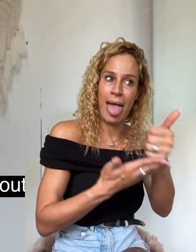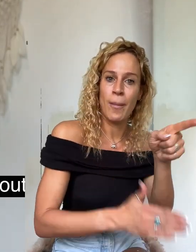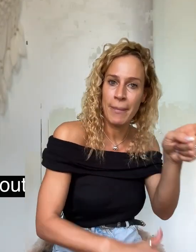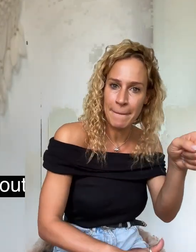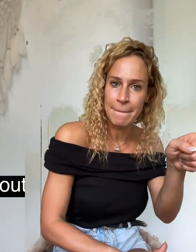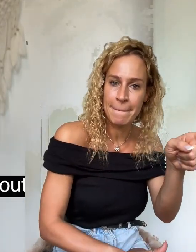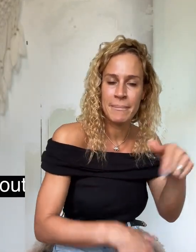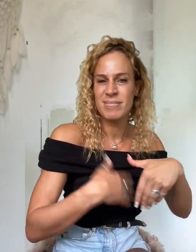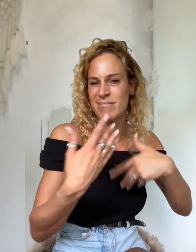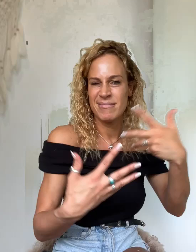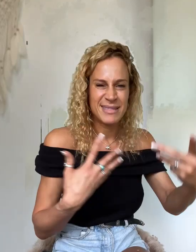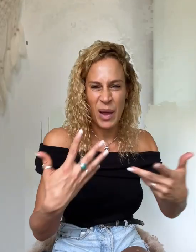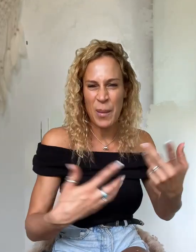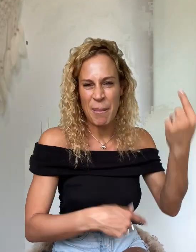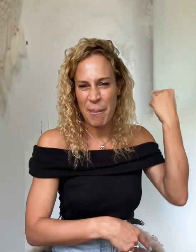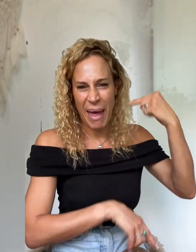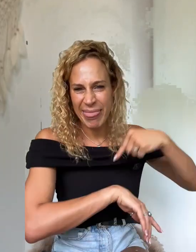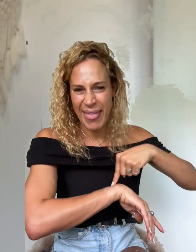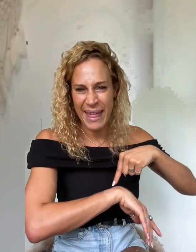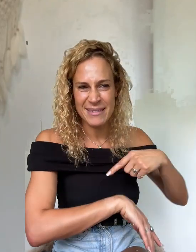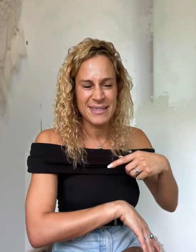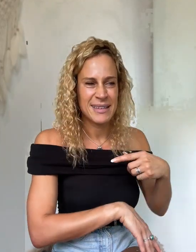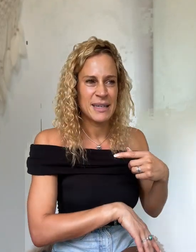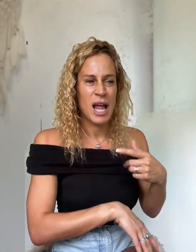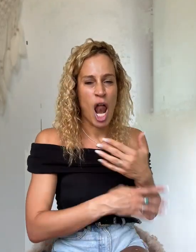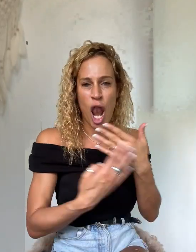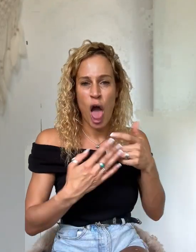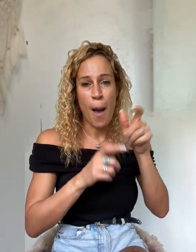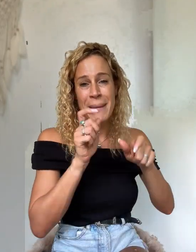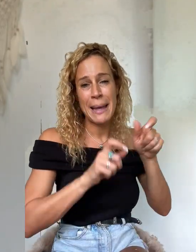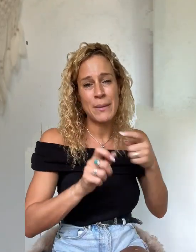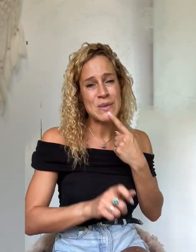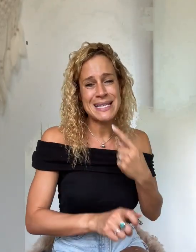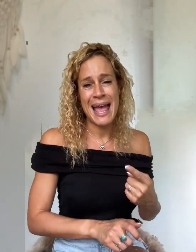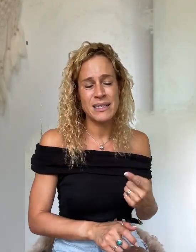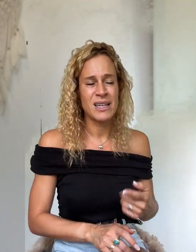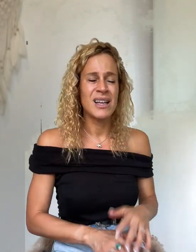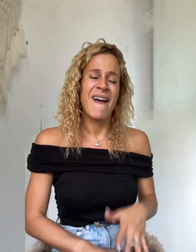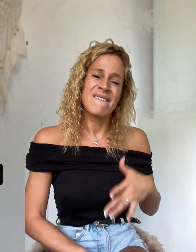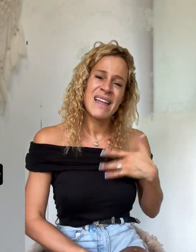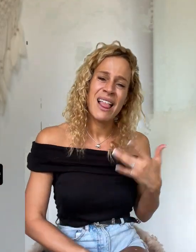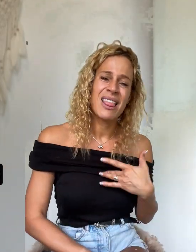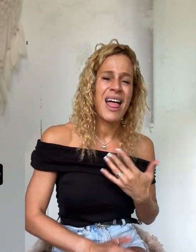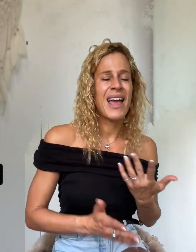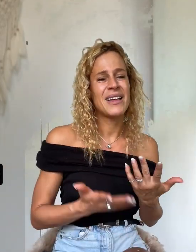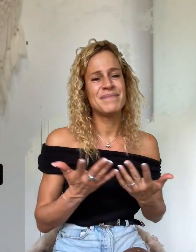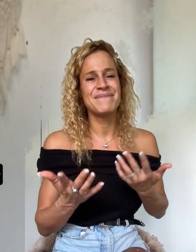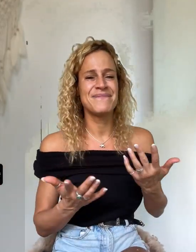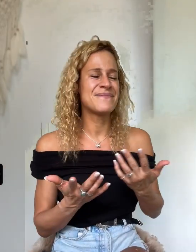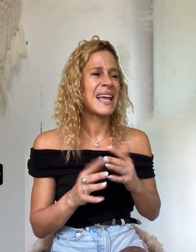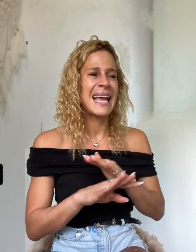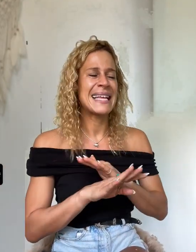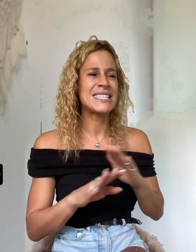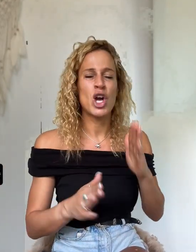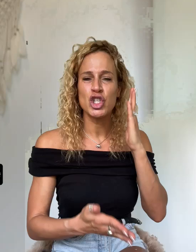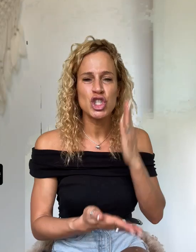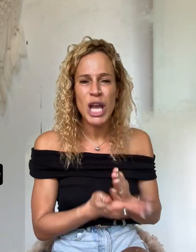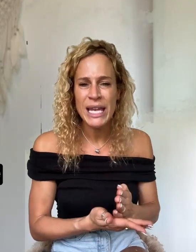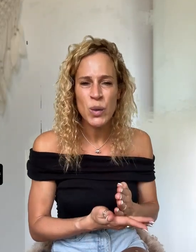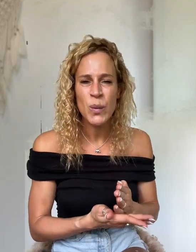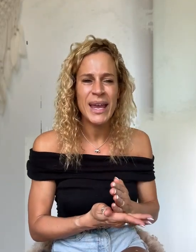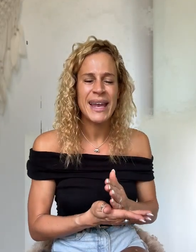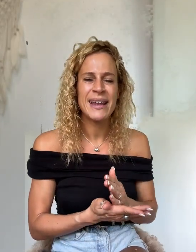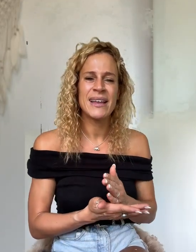hearing person to help them out. And a lot of people have messaged me over the years saying, I just feel like